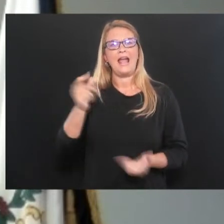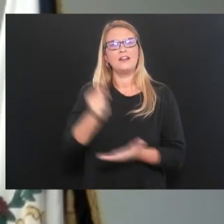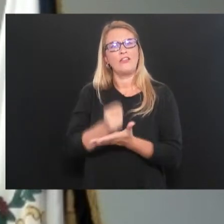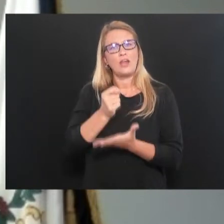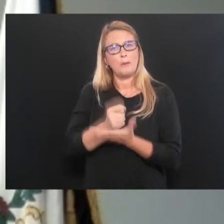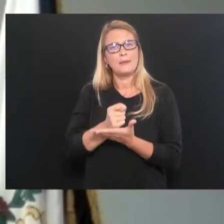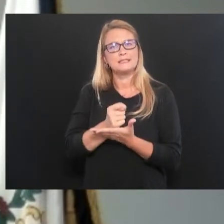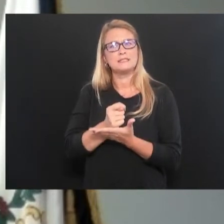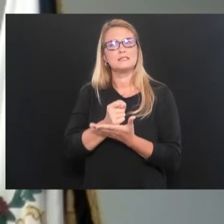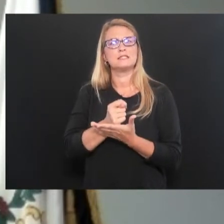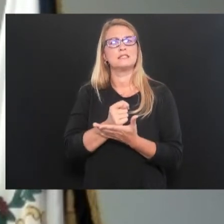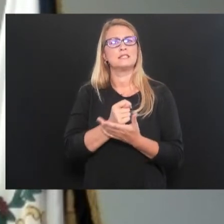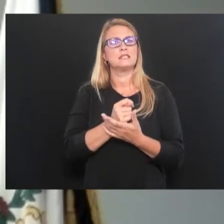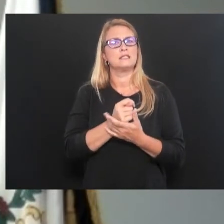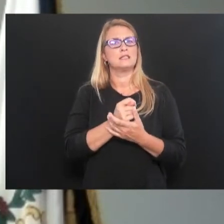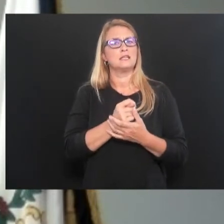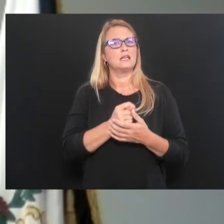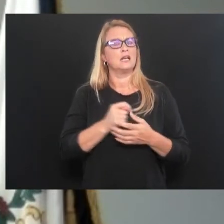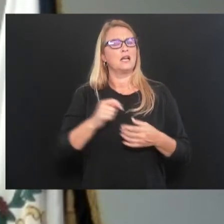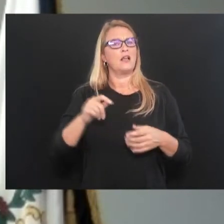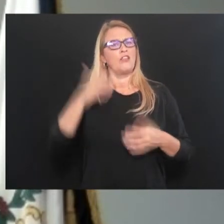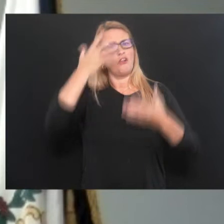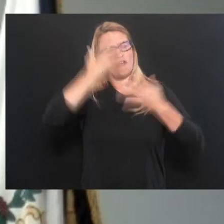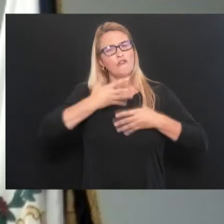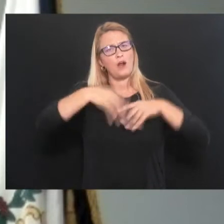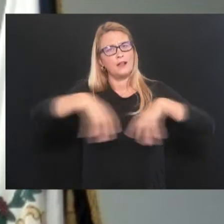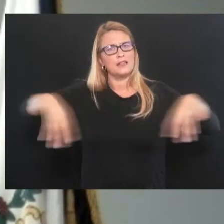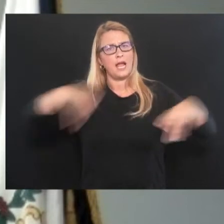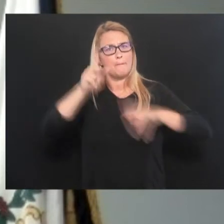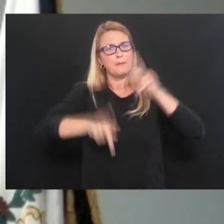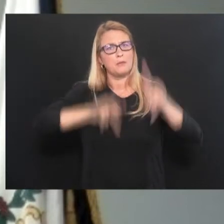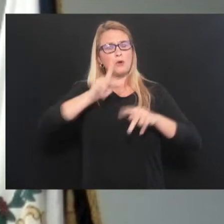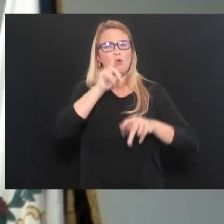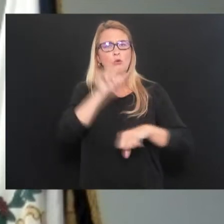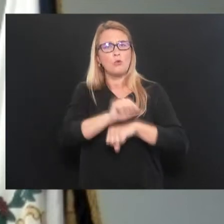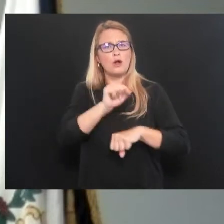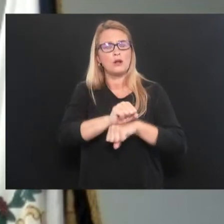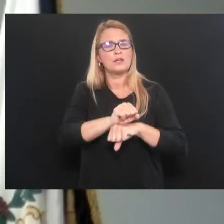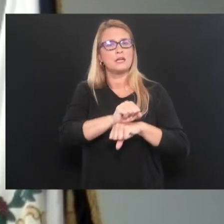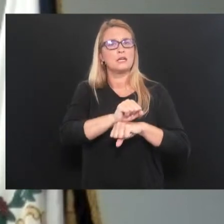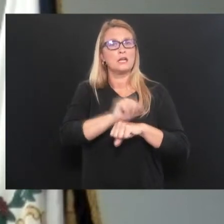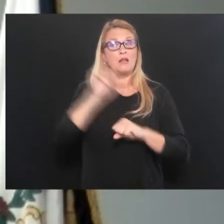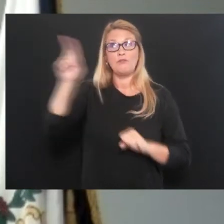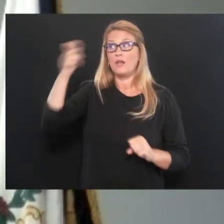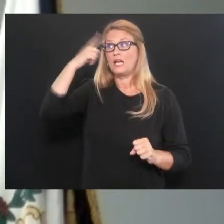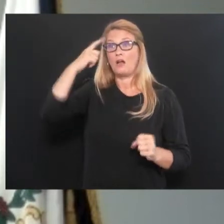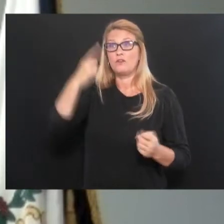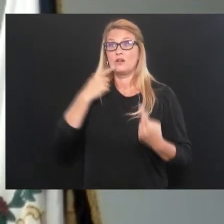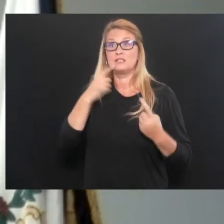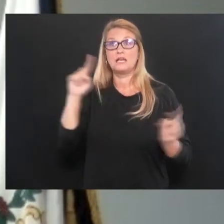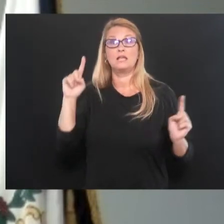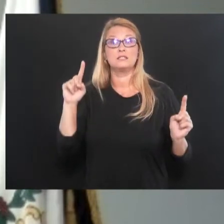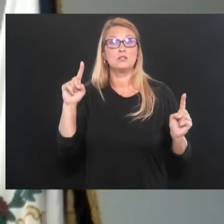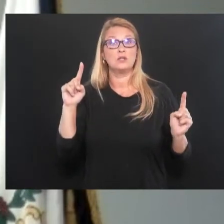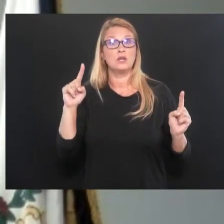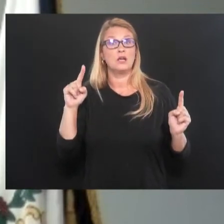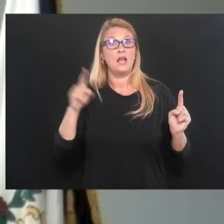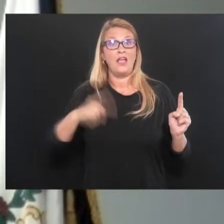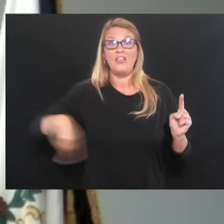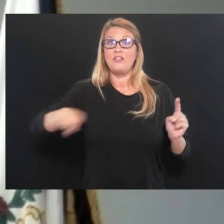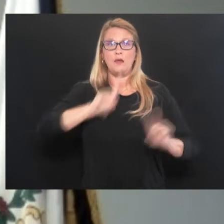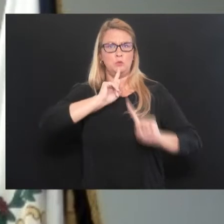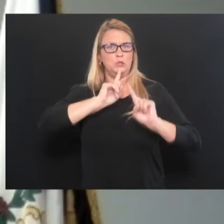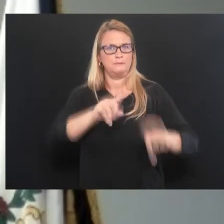and pulmonologists and those on the front line in these facilities. Again, this, as the governor always says, they run to the